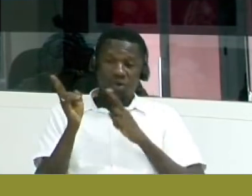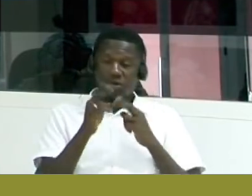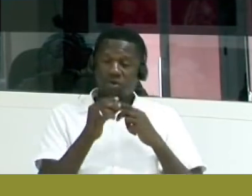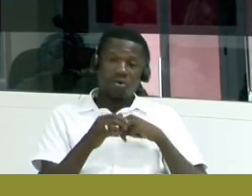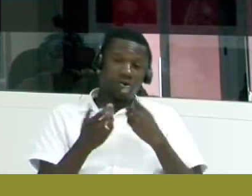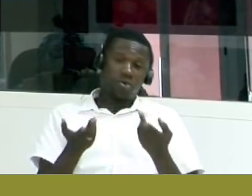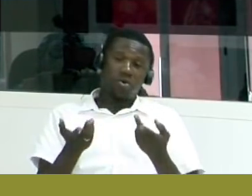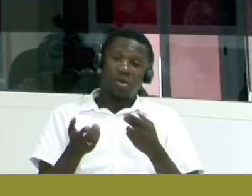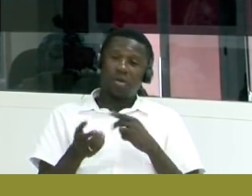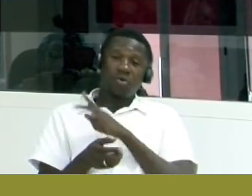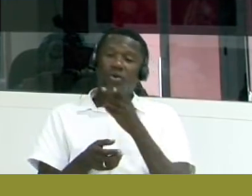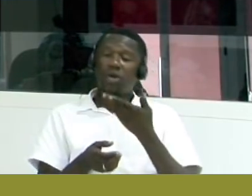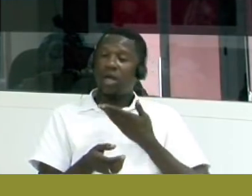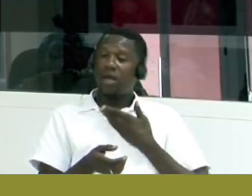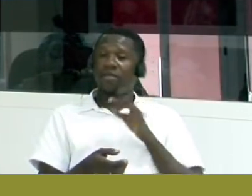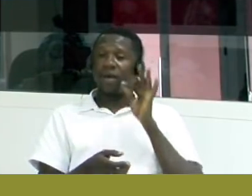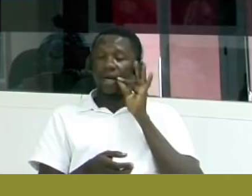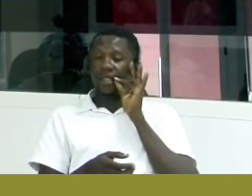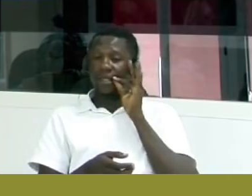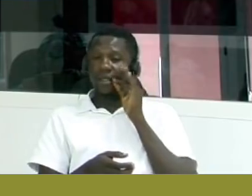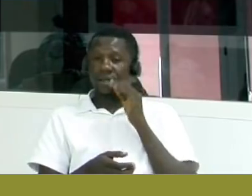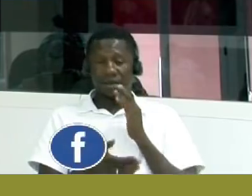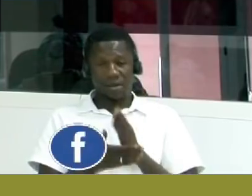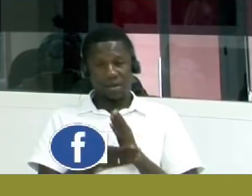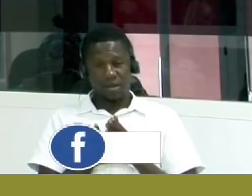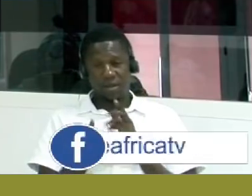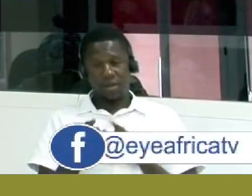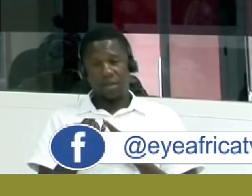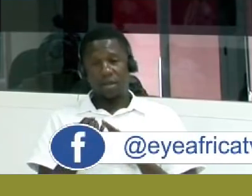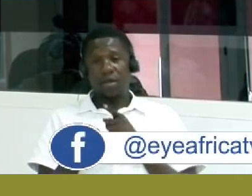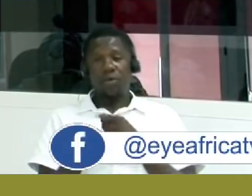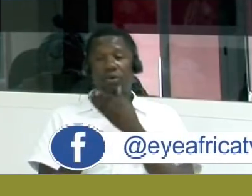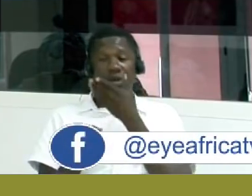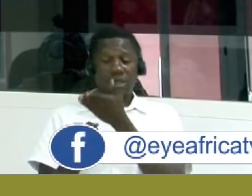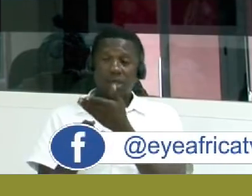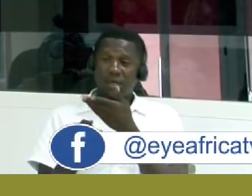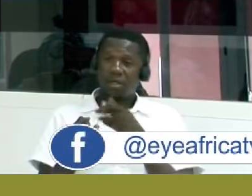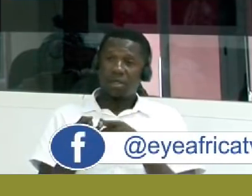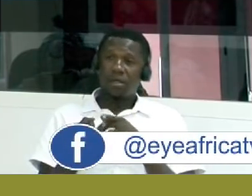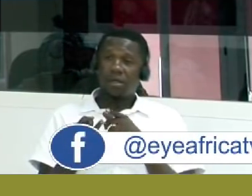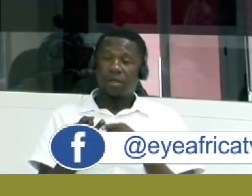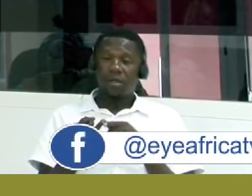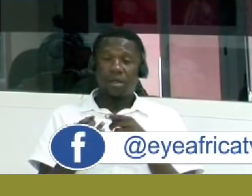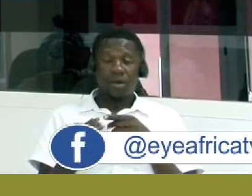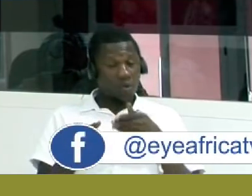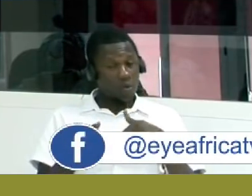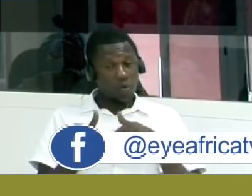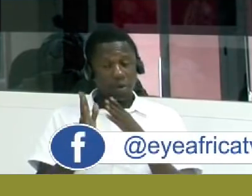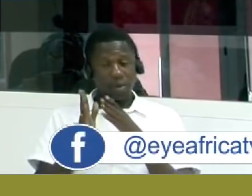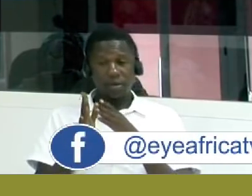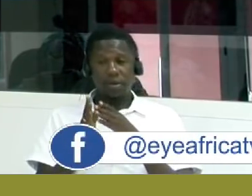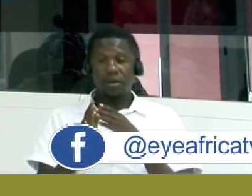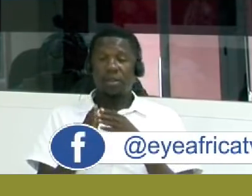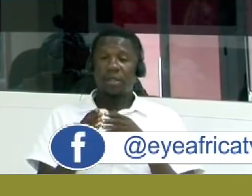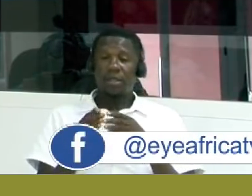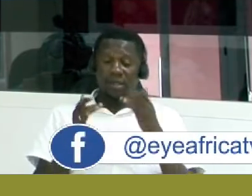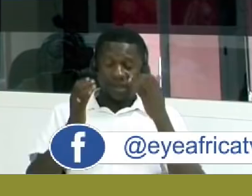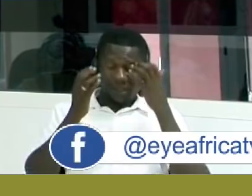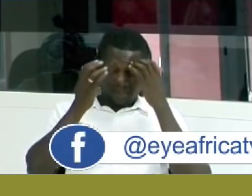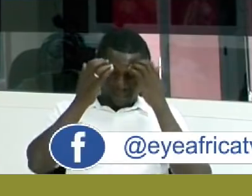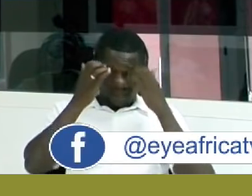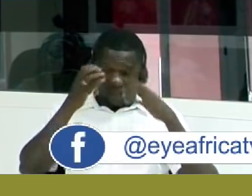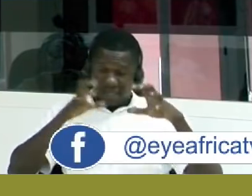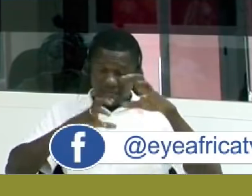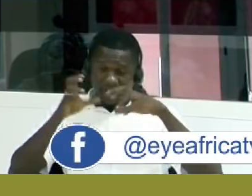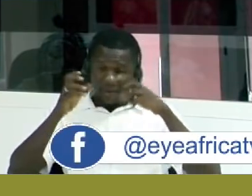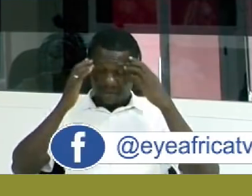an answer. All right? And there was there a procedural and scientific way